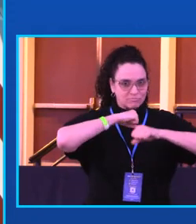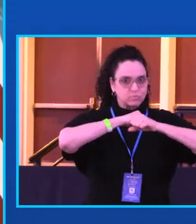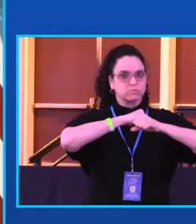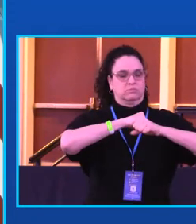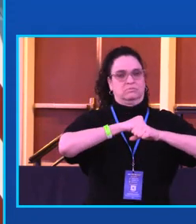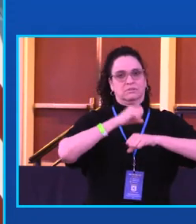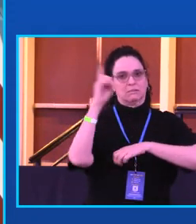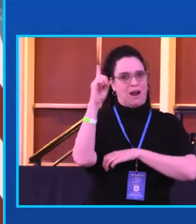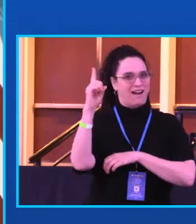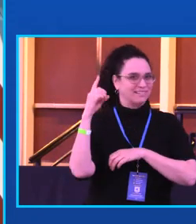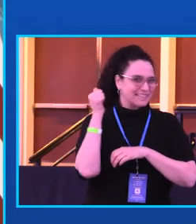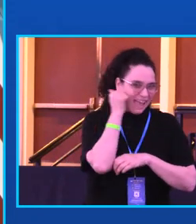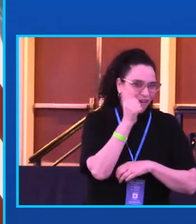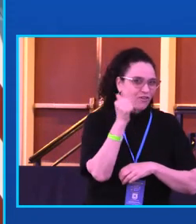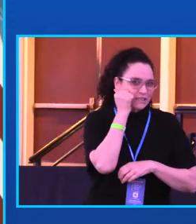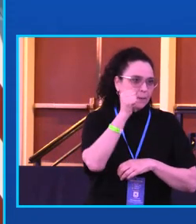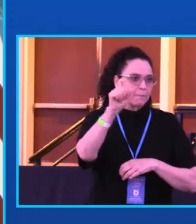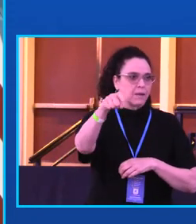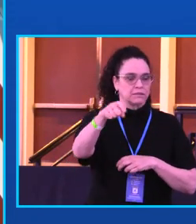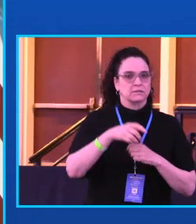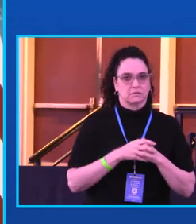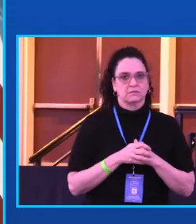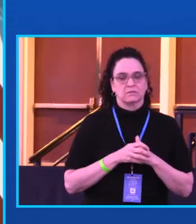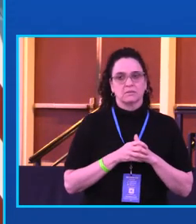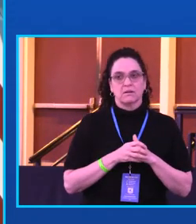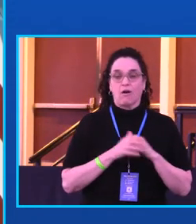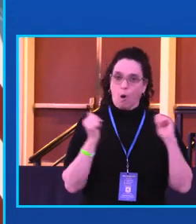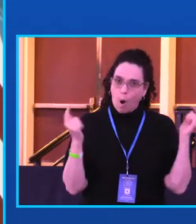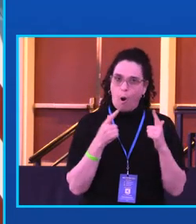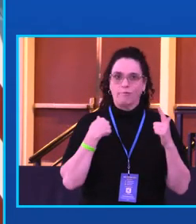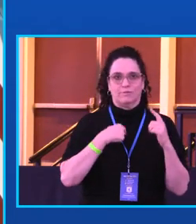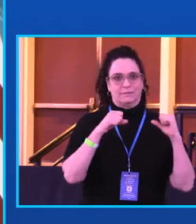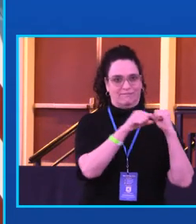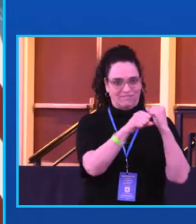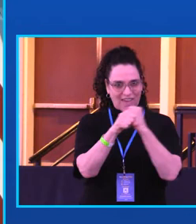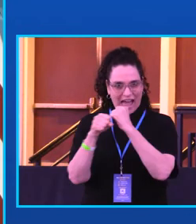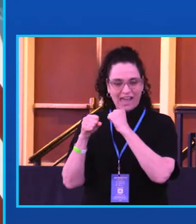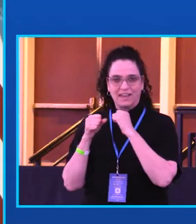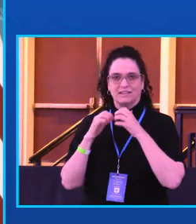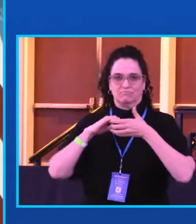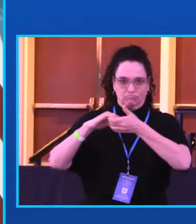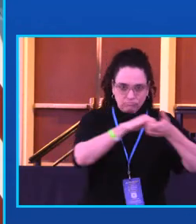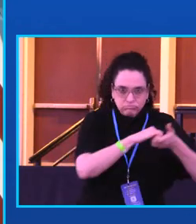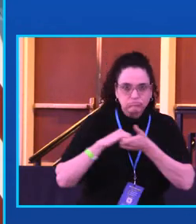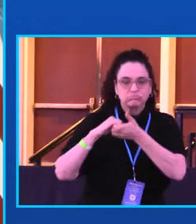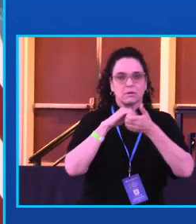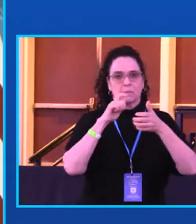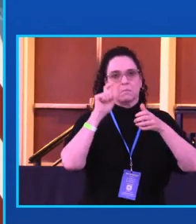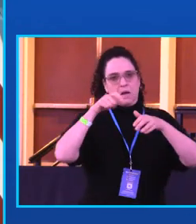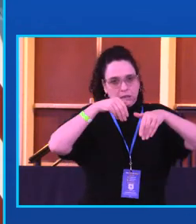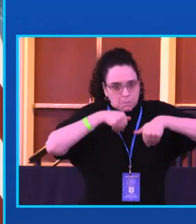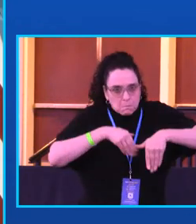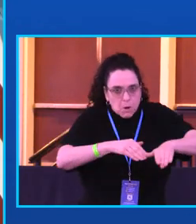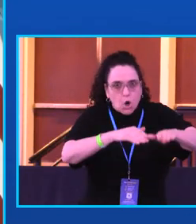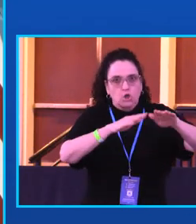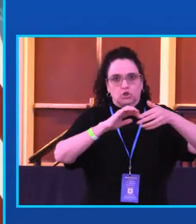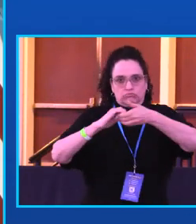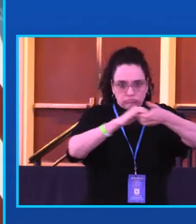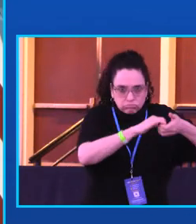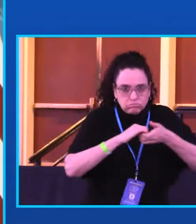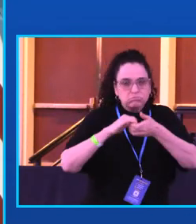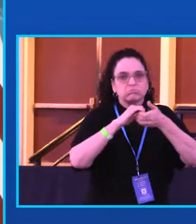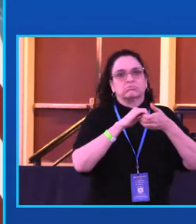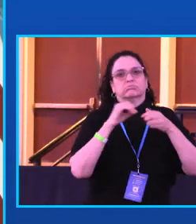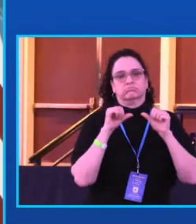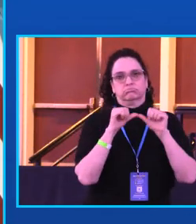And that's what we in this room stand for. All of us fighting and marching and pushing forward together